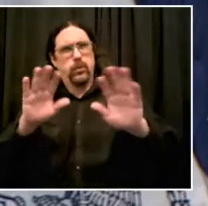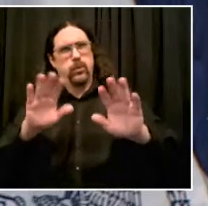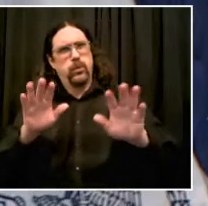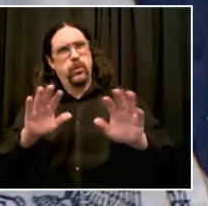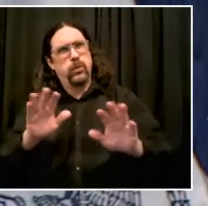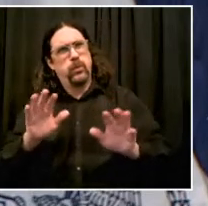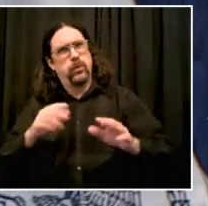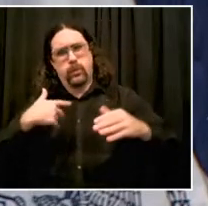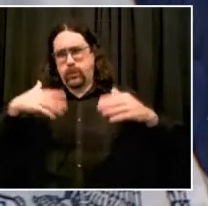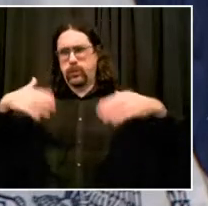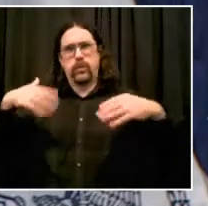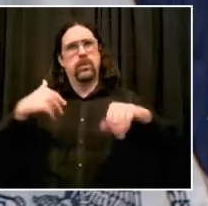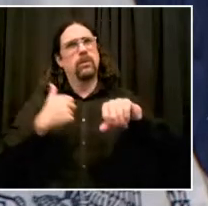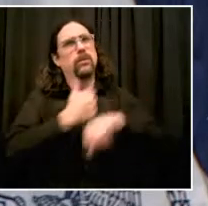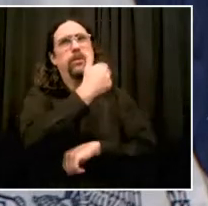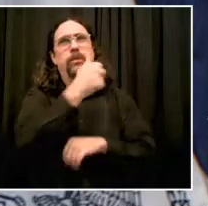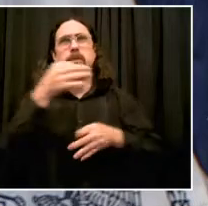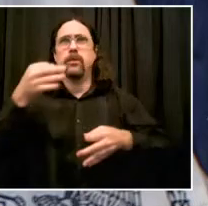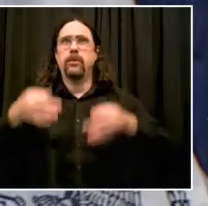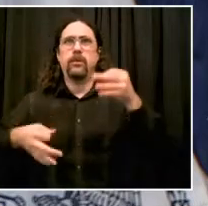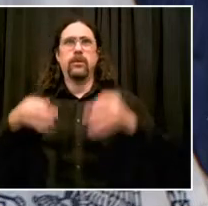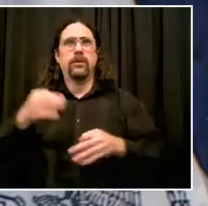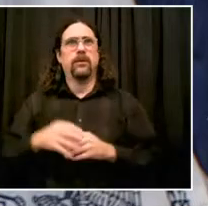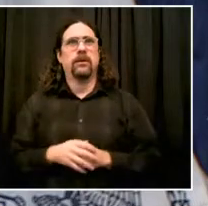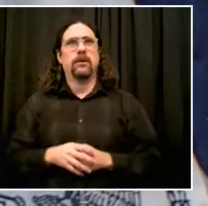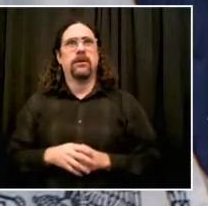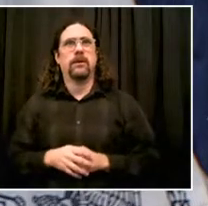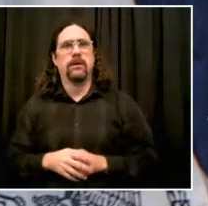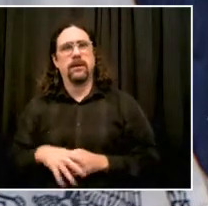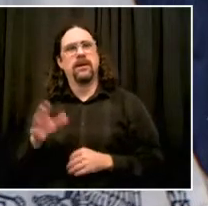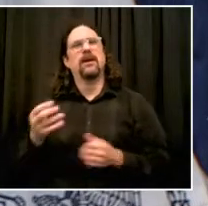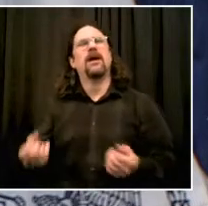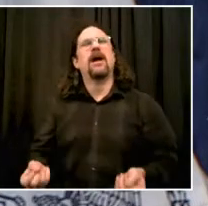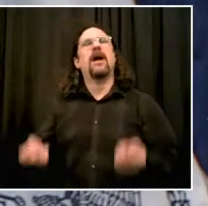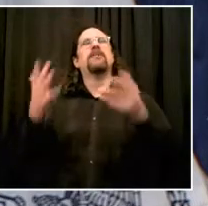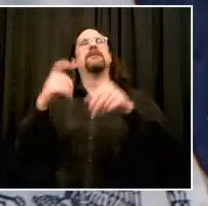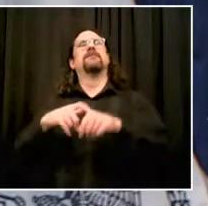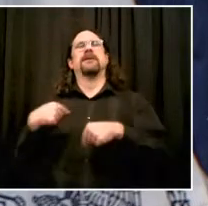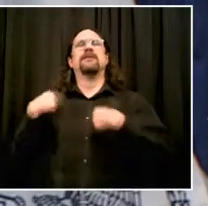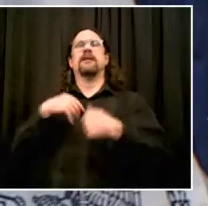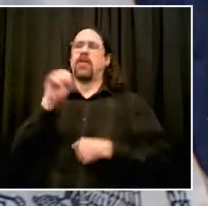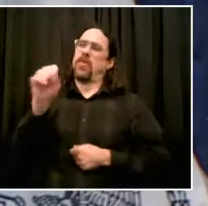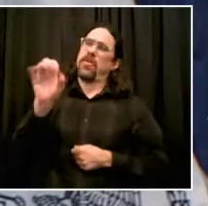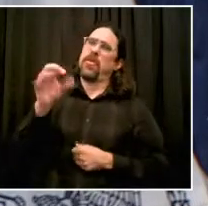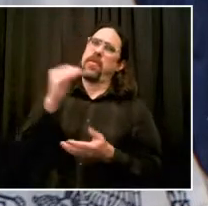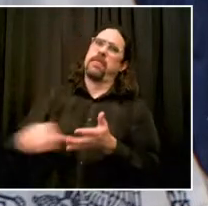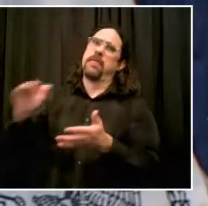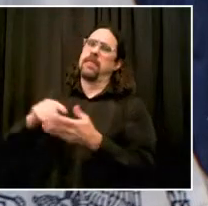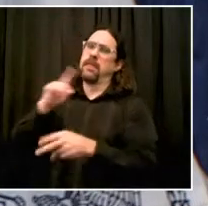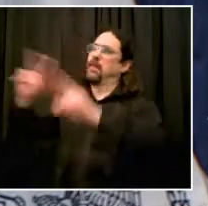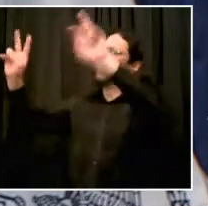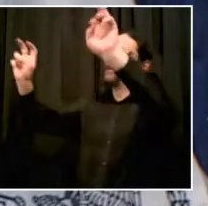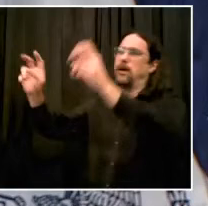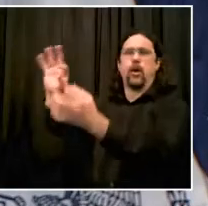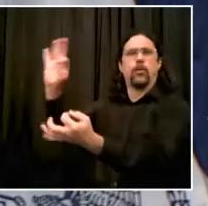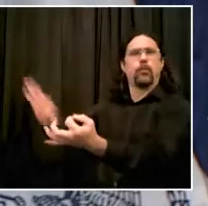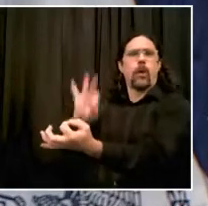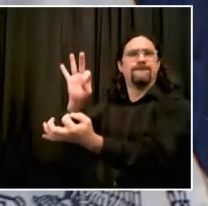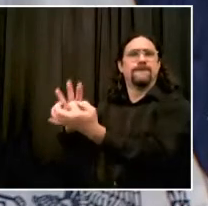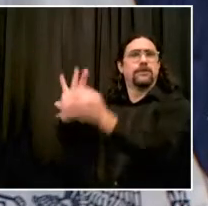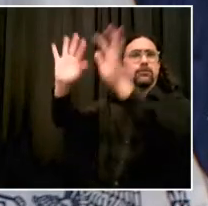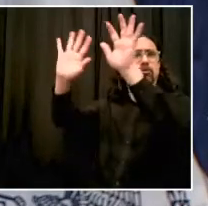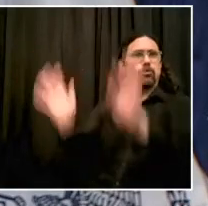are not going to work. Everything that's been the foundation of our society has